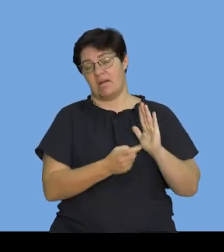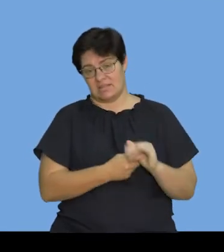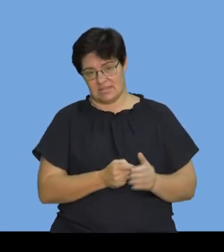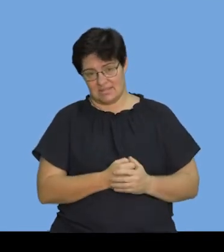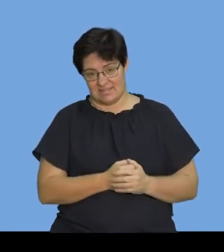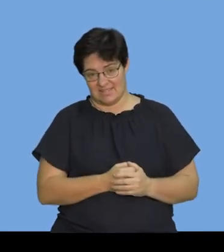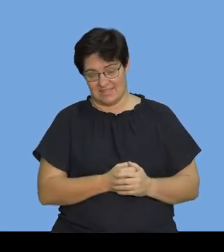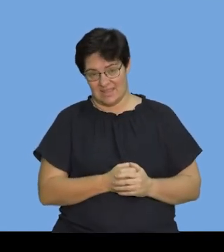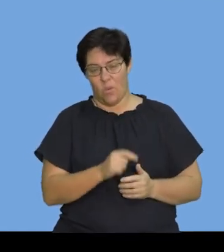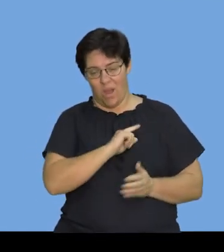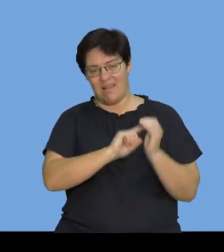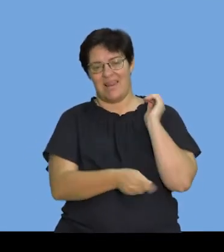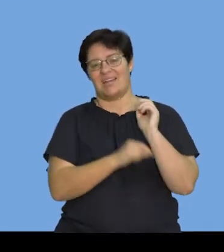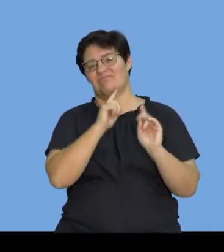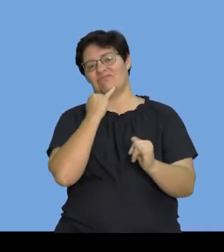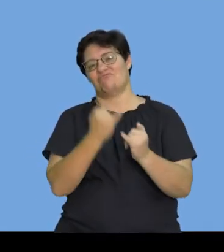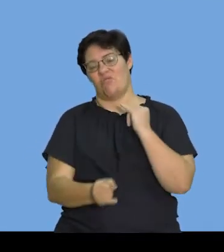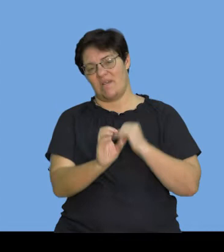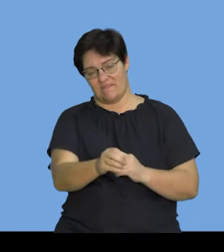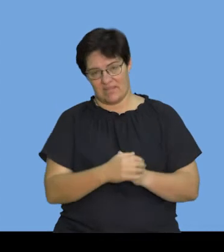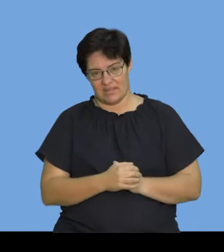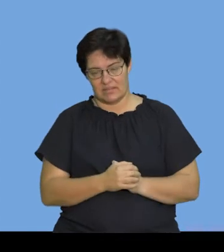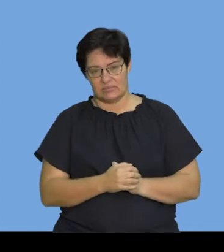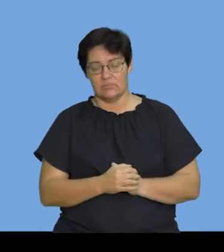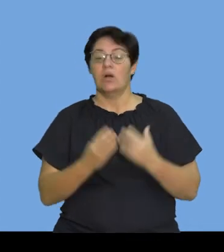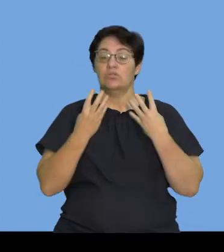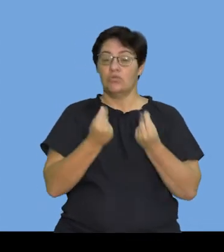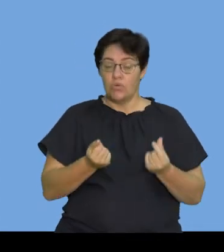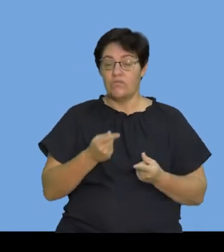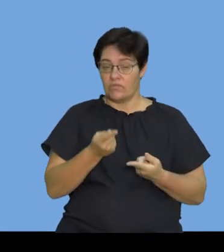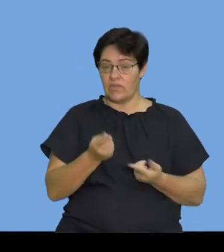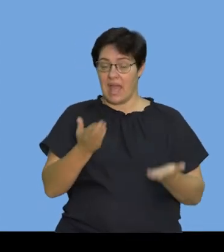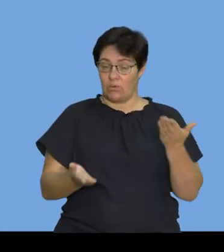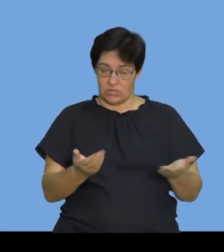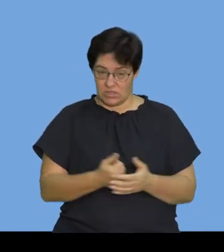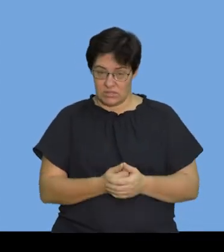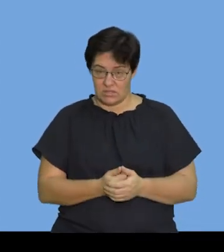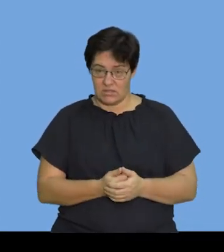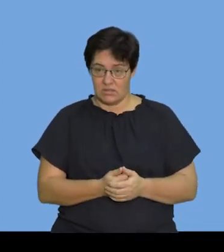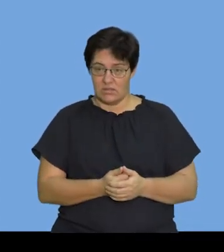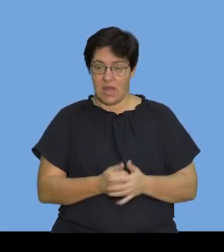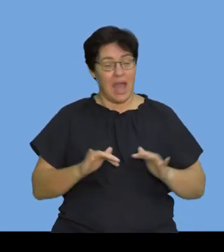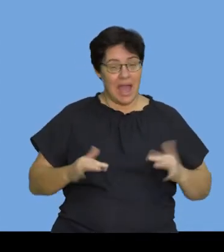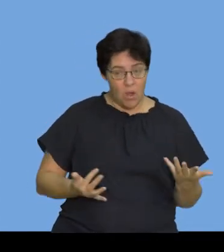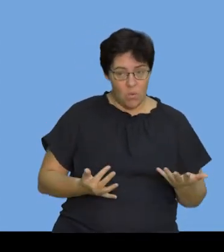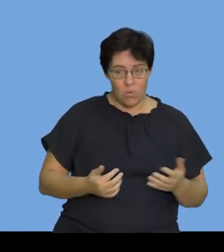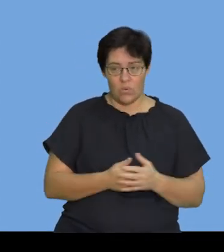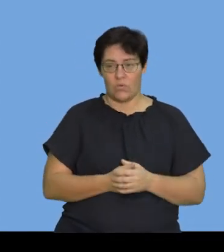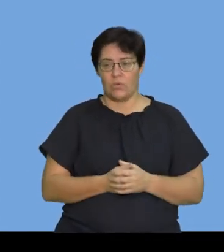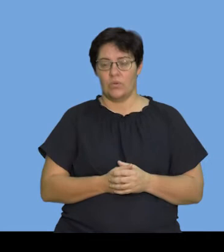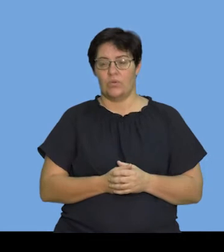would then be wrong. Now, the solution of the equation are normally given by the solutions